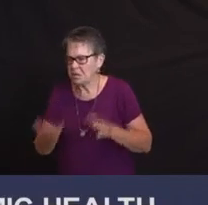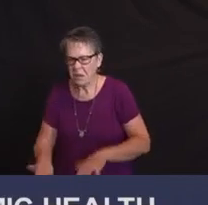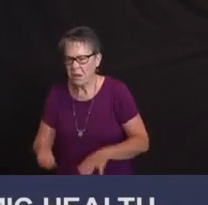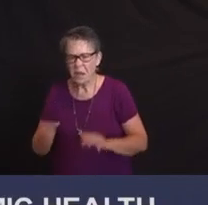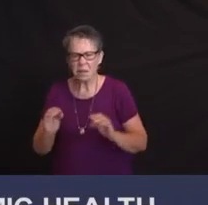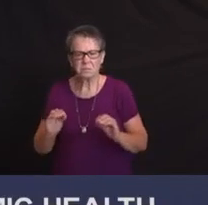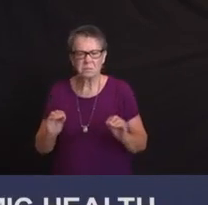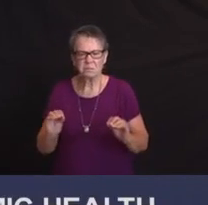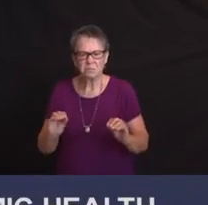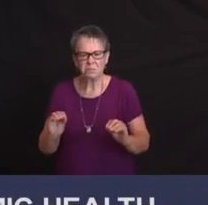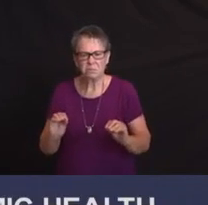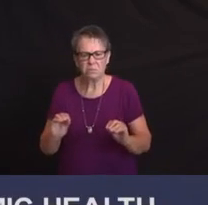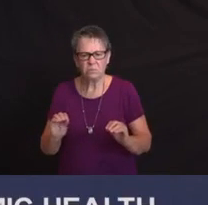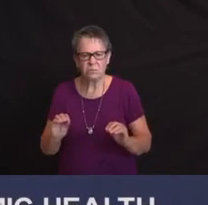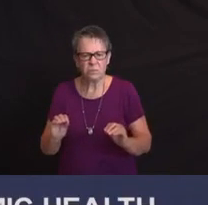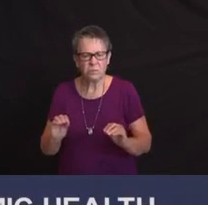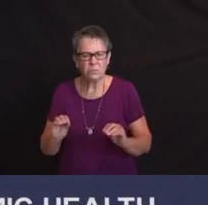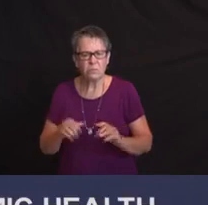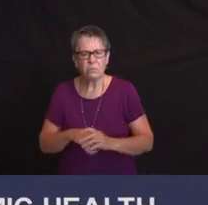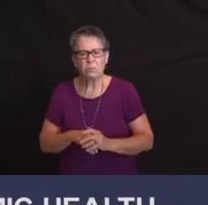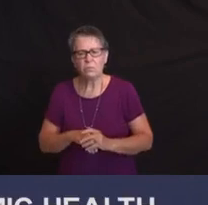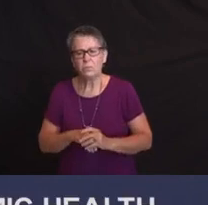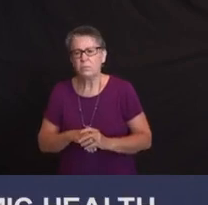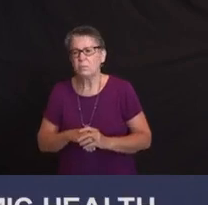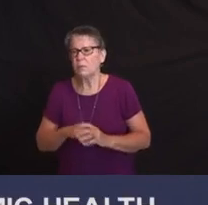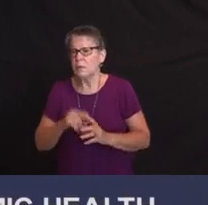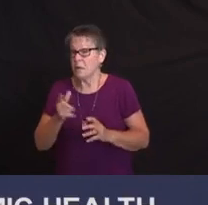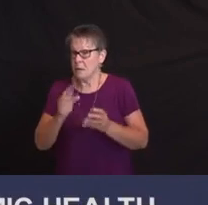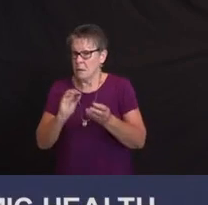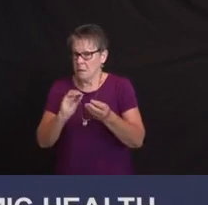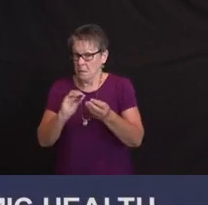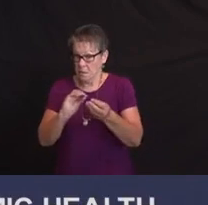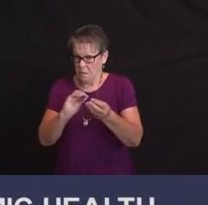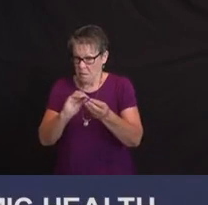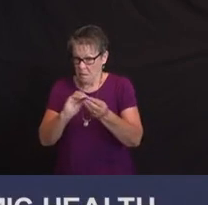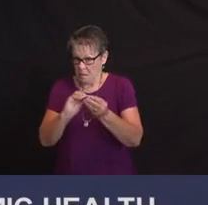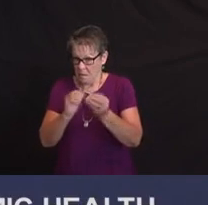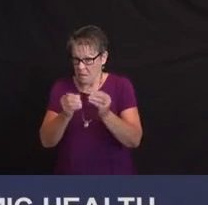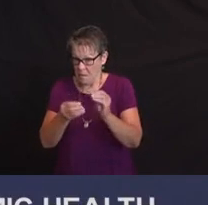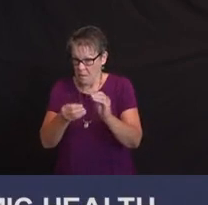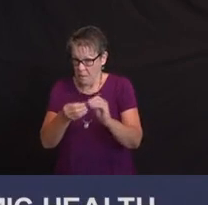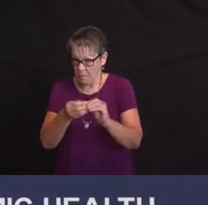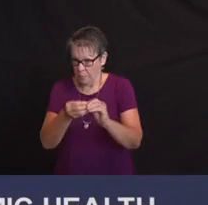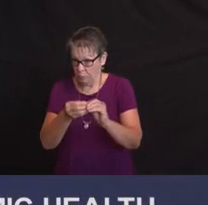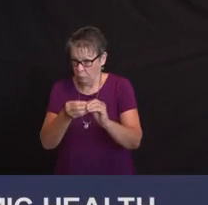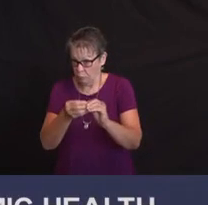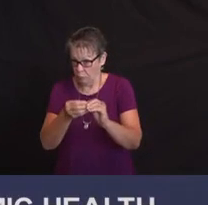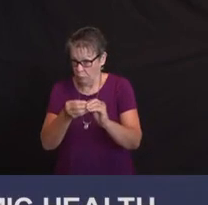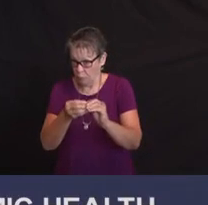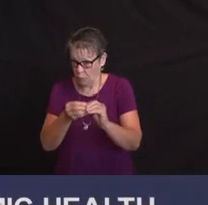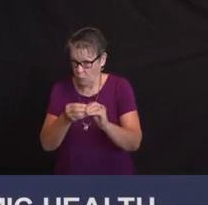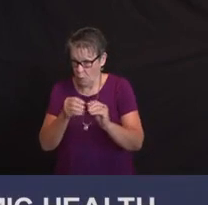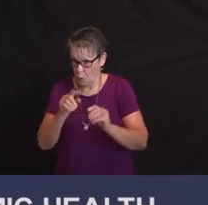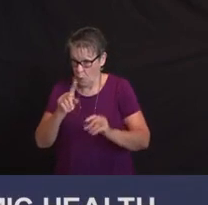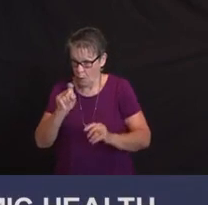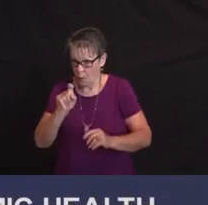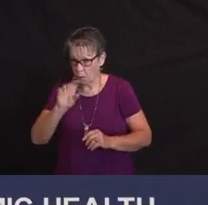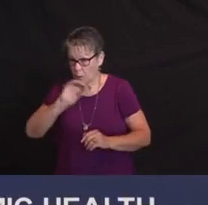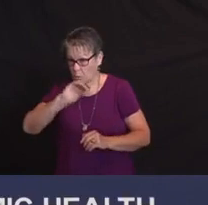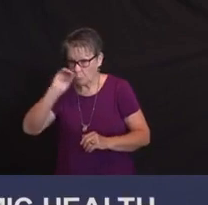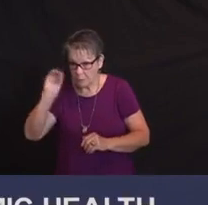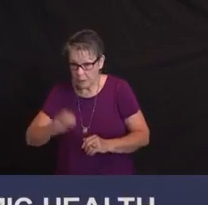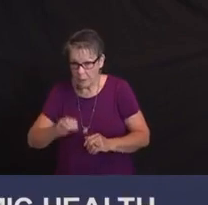are 100%, I know this for sure, 100% of the folks who passed were either unvaccinated or not fully